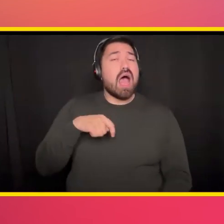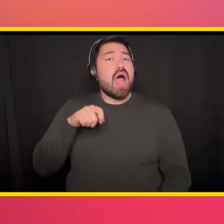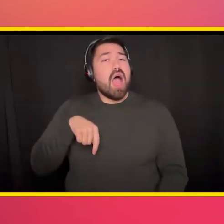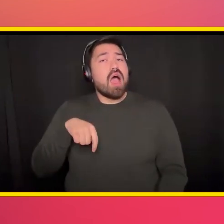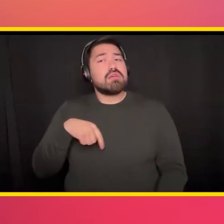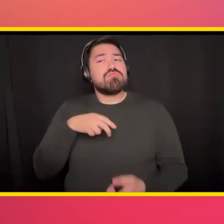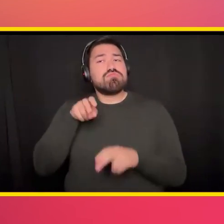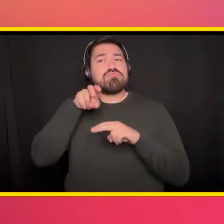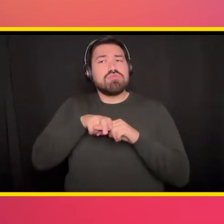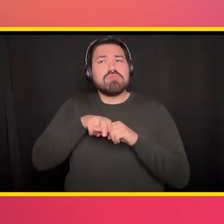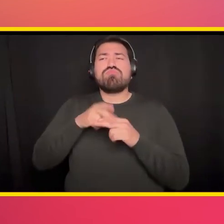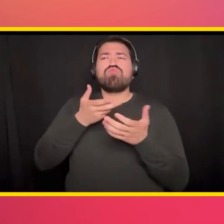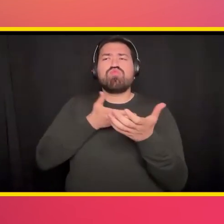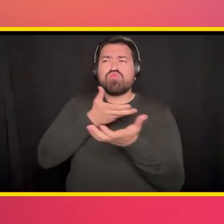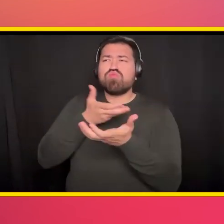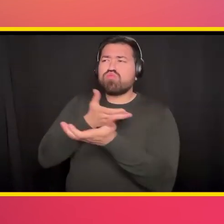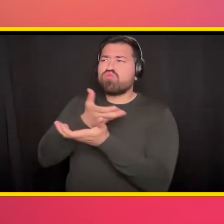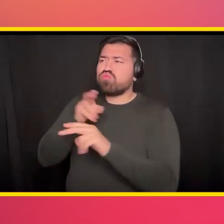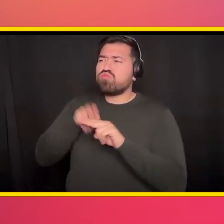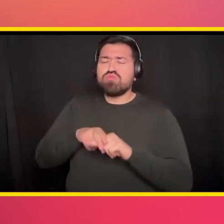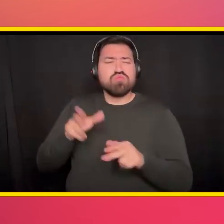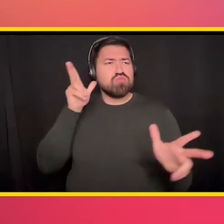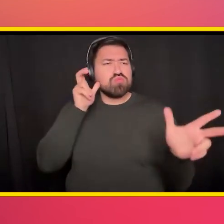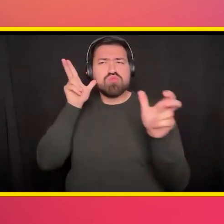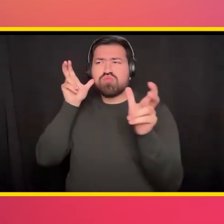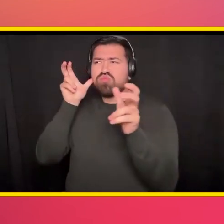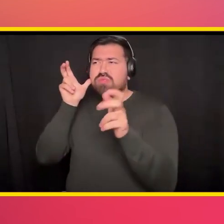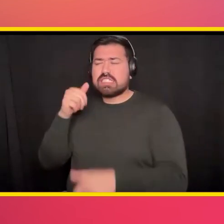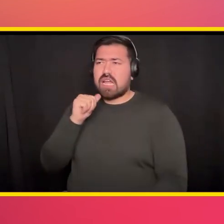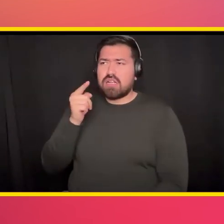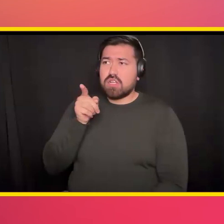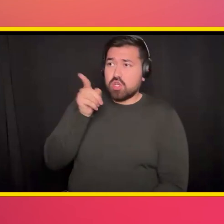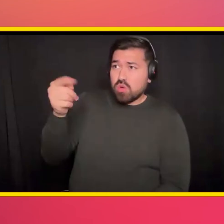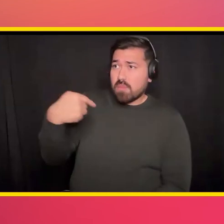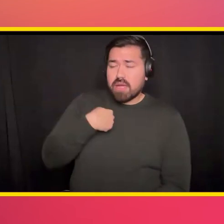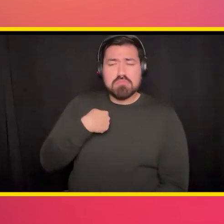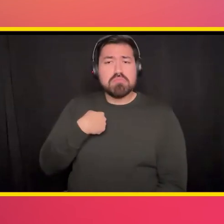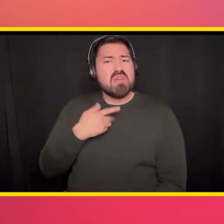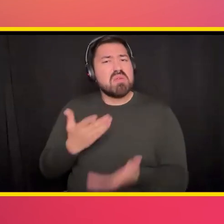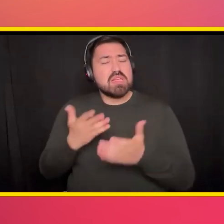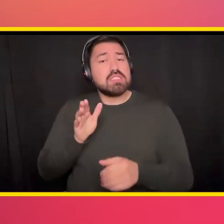listen and interact and show that we are all us and you're not a them. Maybe that's enough.